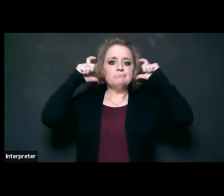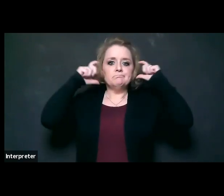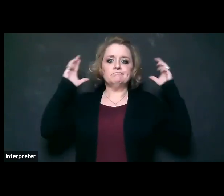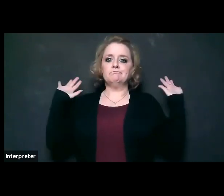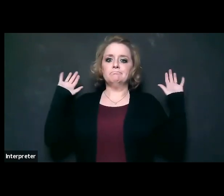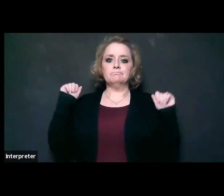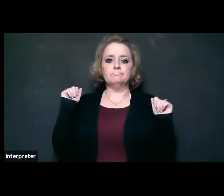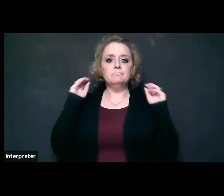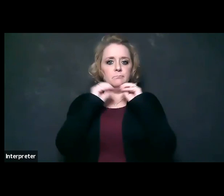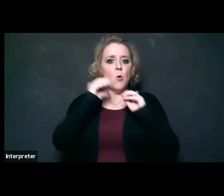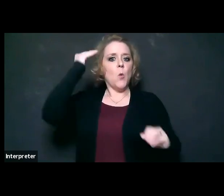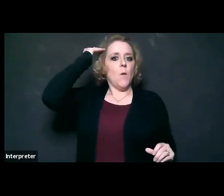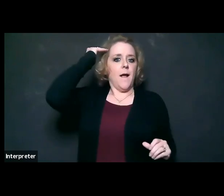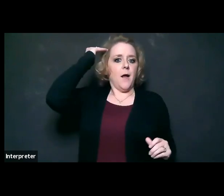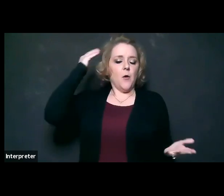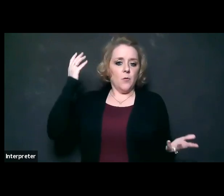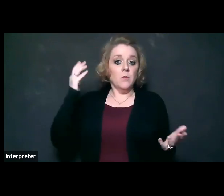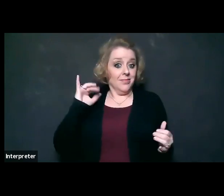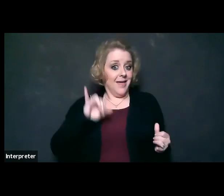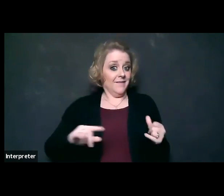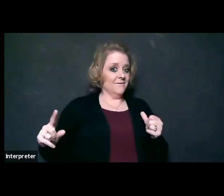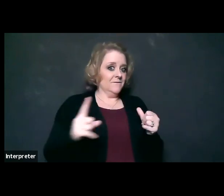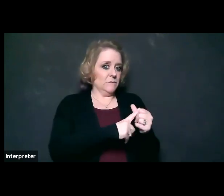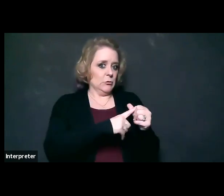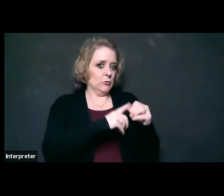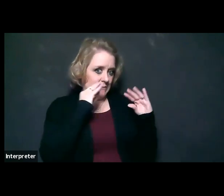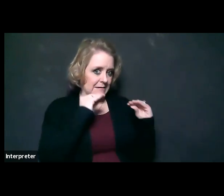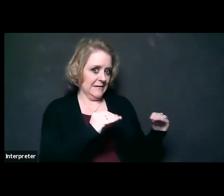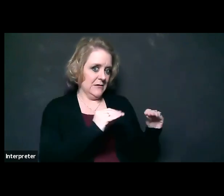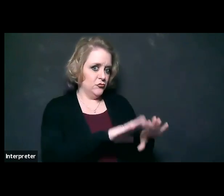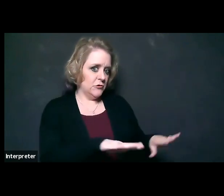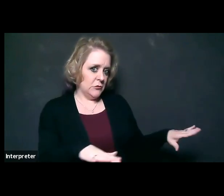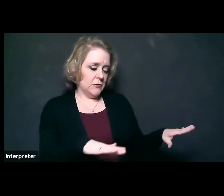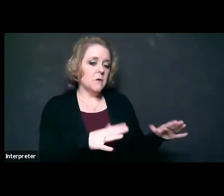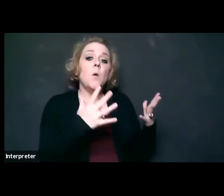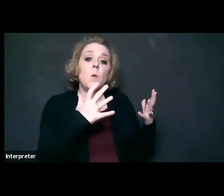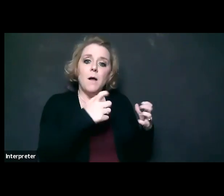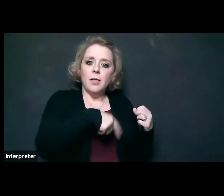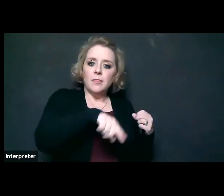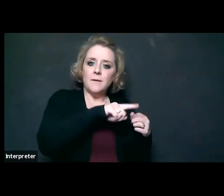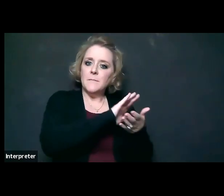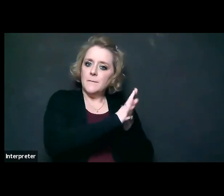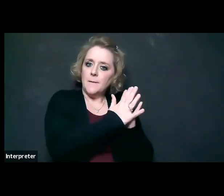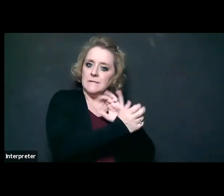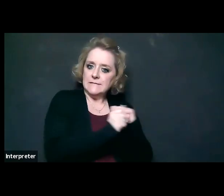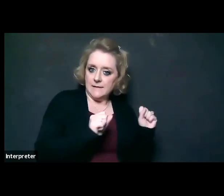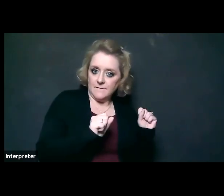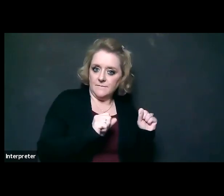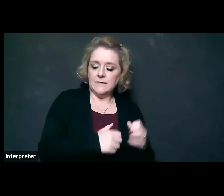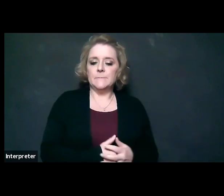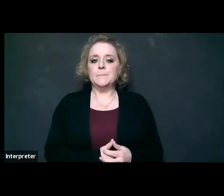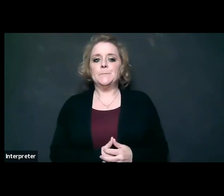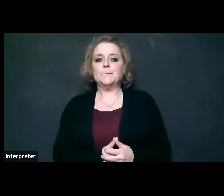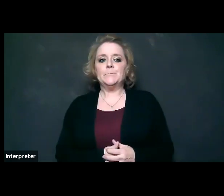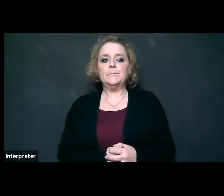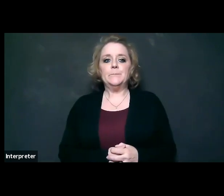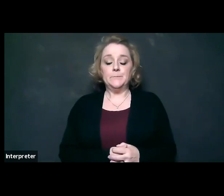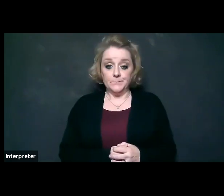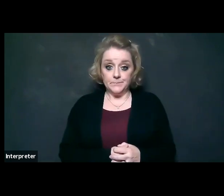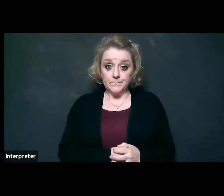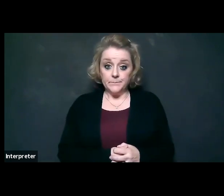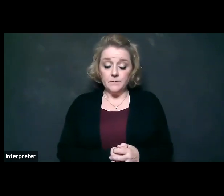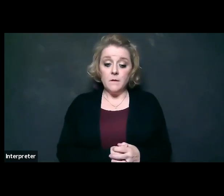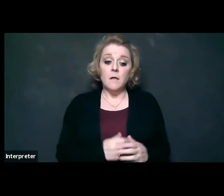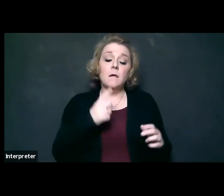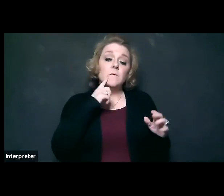more conscious of that. And that's the first thing we need to think about these masks, is that we're trying to make them safe. When it comes to kids,